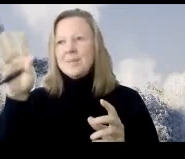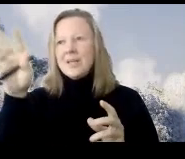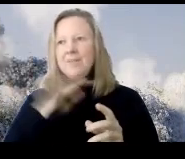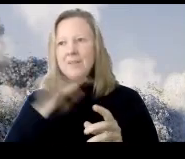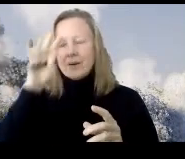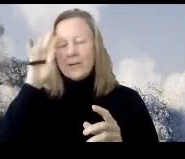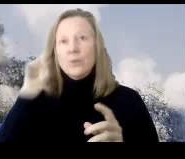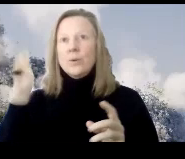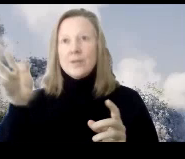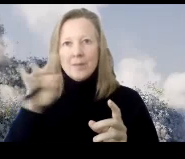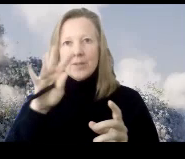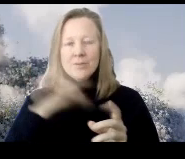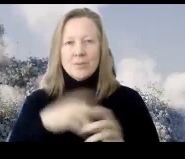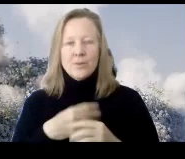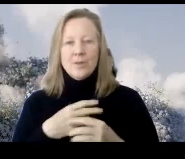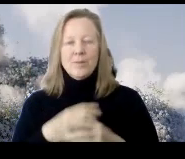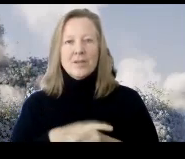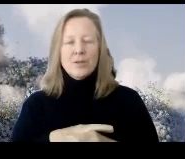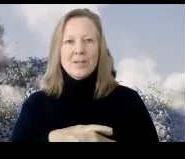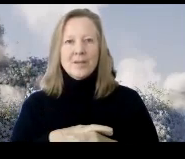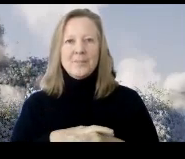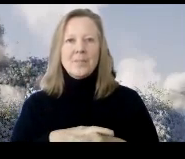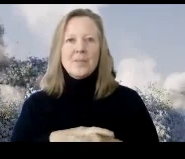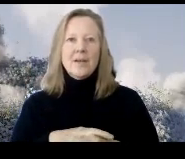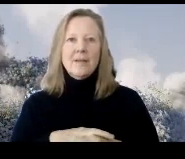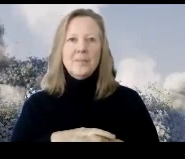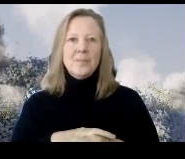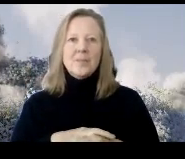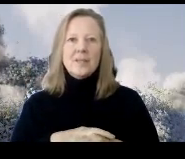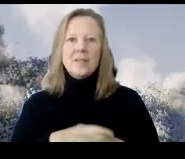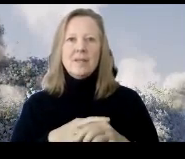those times I have there are in your time zone, so they're in Manitoba time.